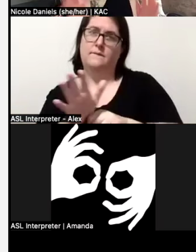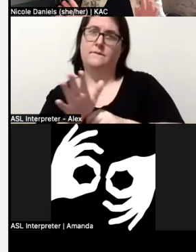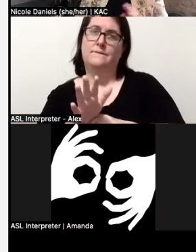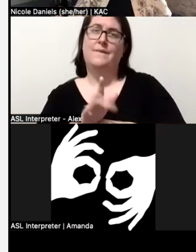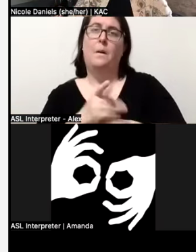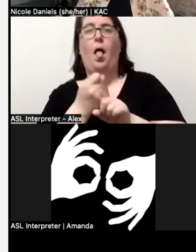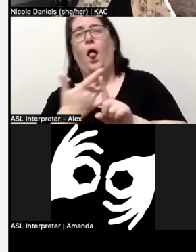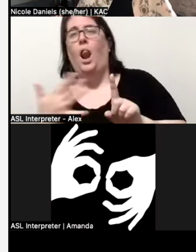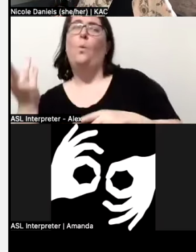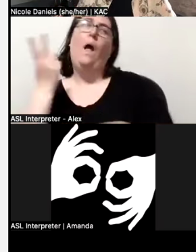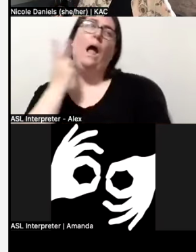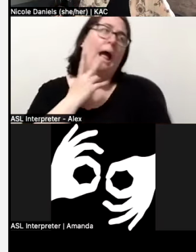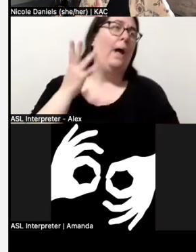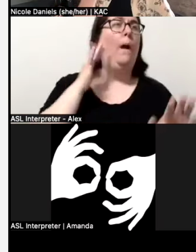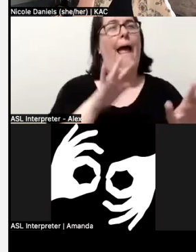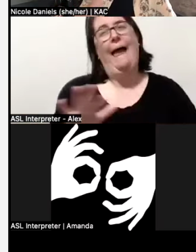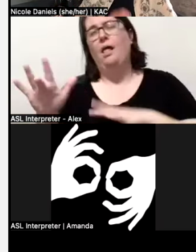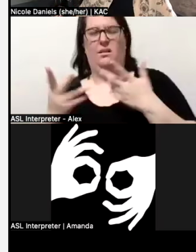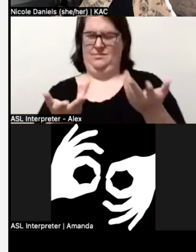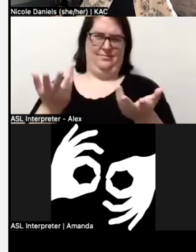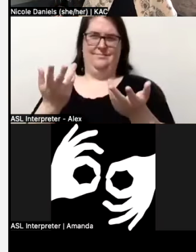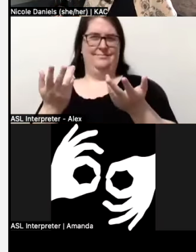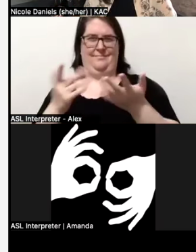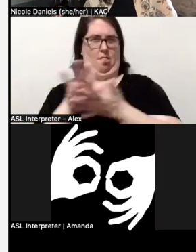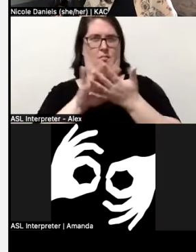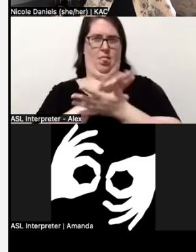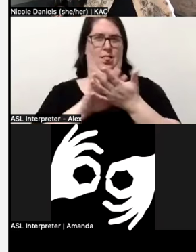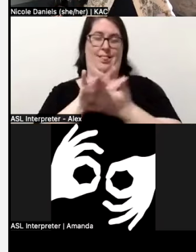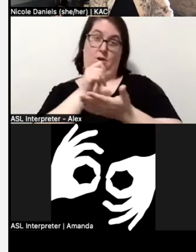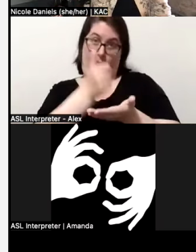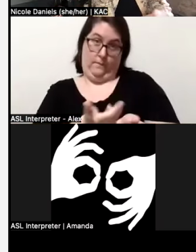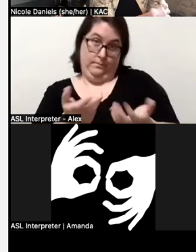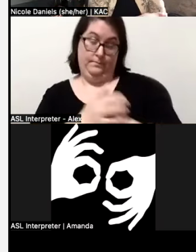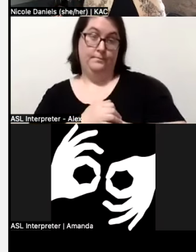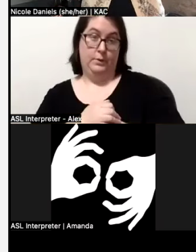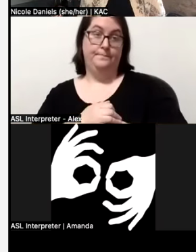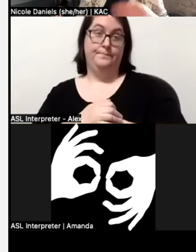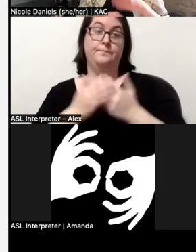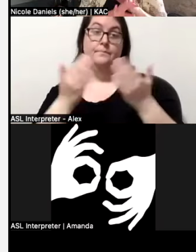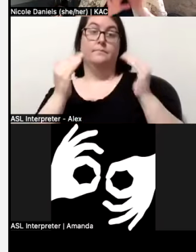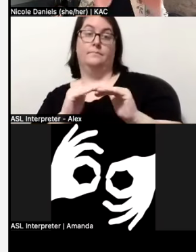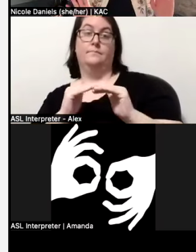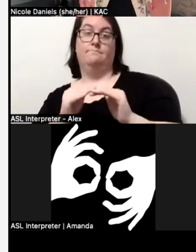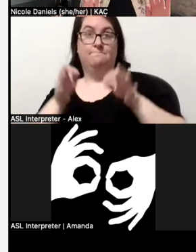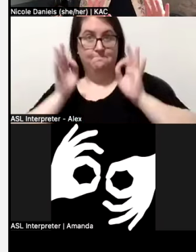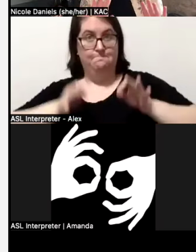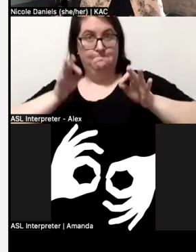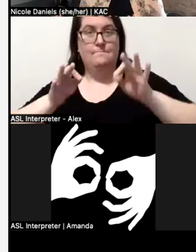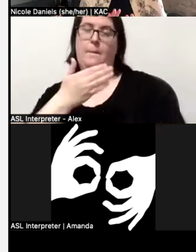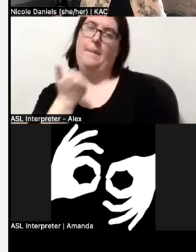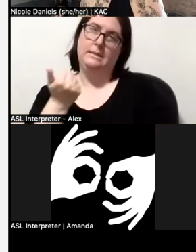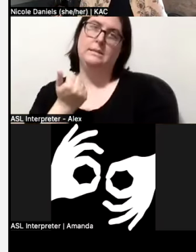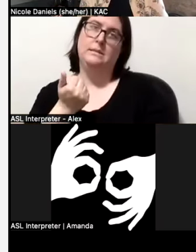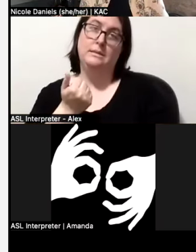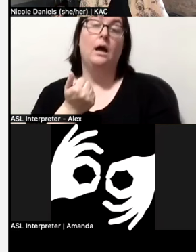plans wherever possible, which leads into my next point: provide concrete plans wherever possible. It's totally fine